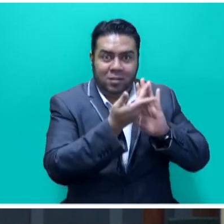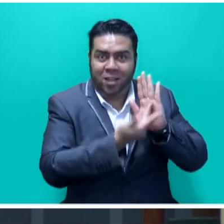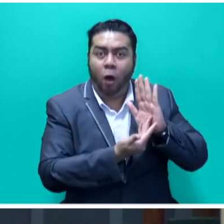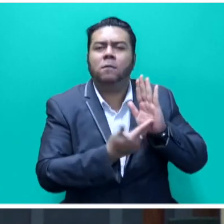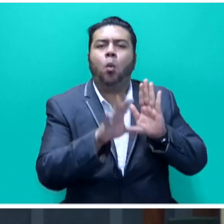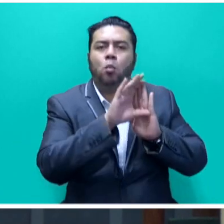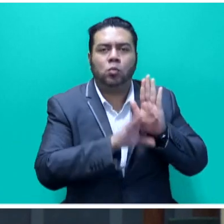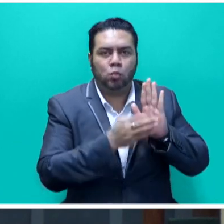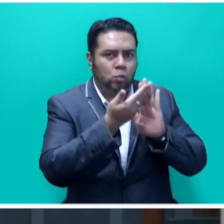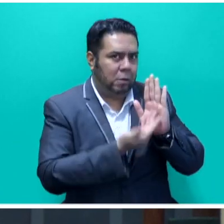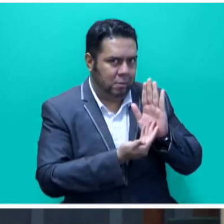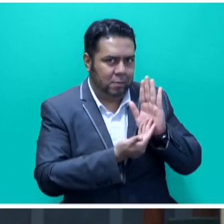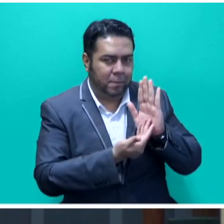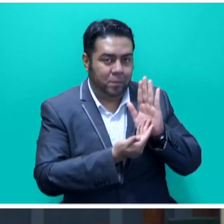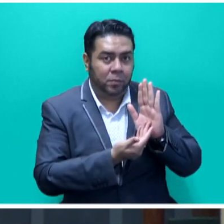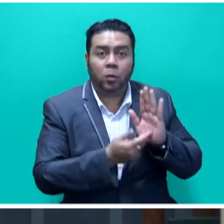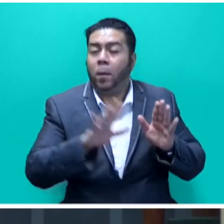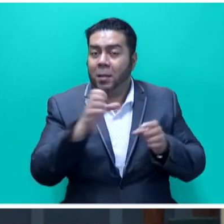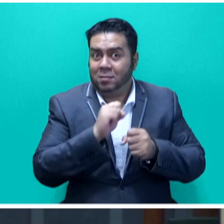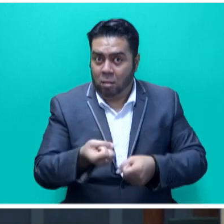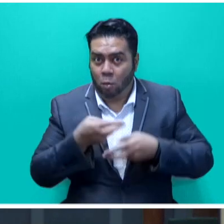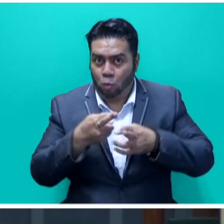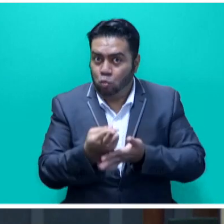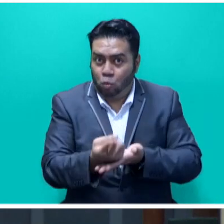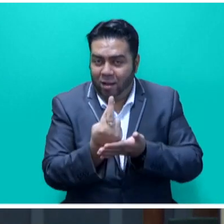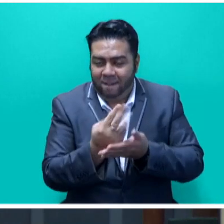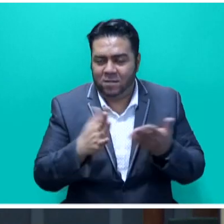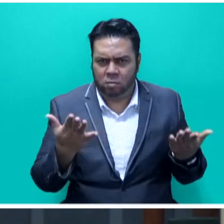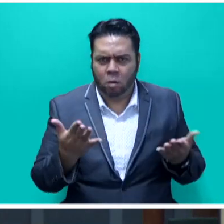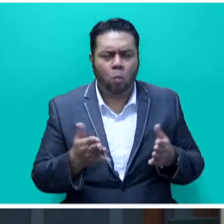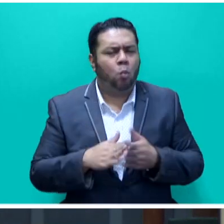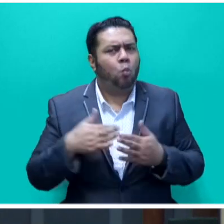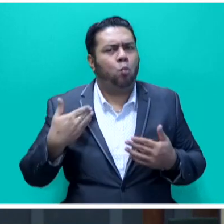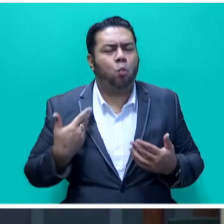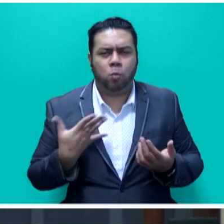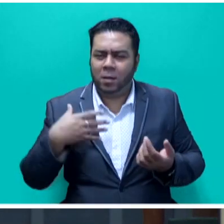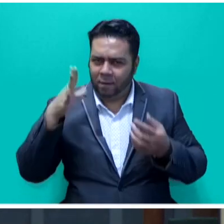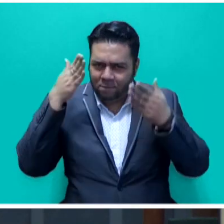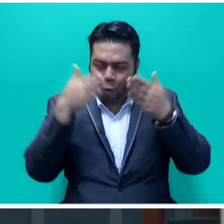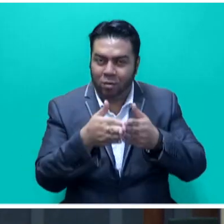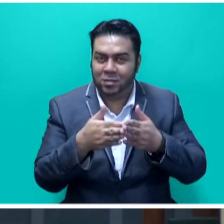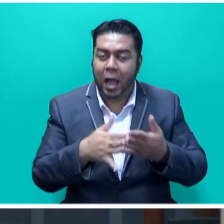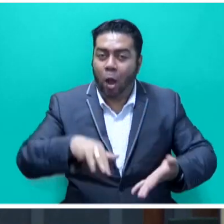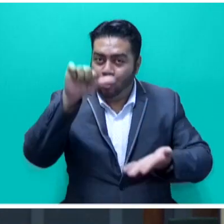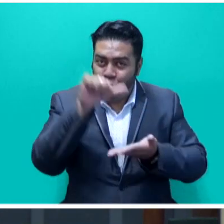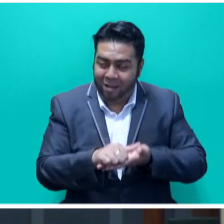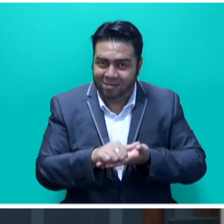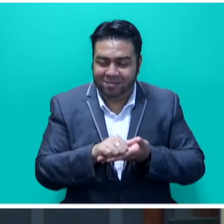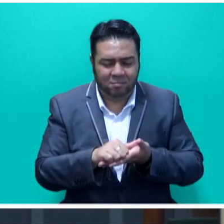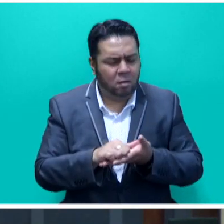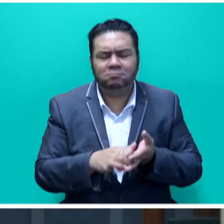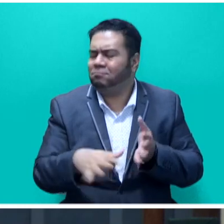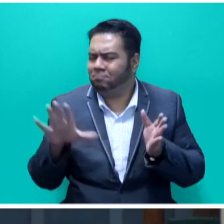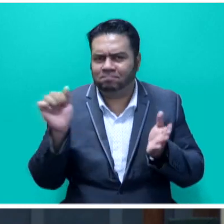Constitution. I must reiterate that on our road to recovery, this is the very thing that we have to keep in mind. Our rights are very well